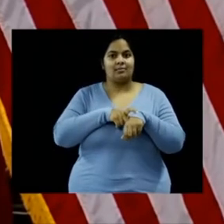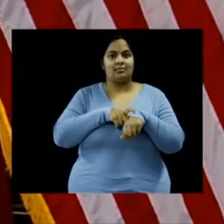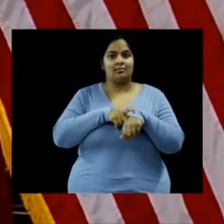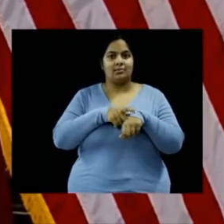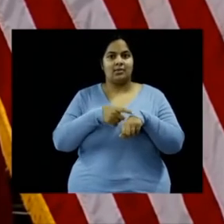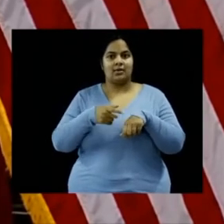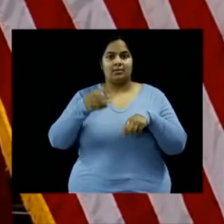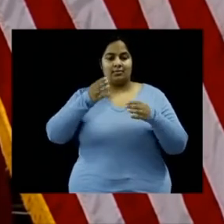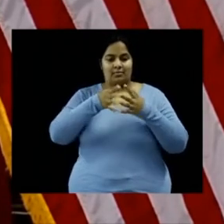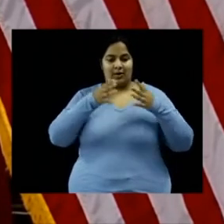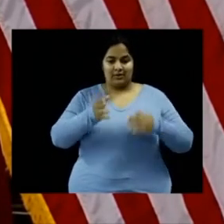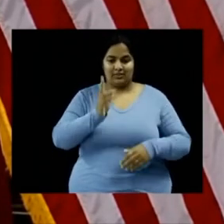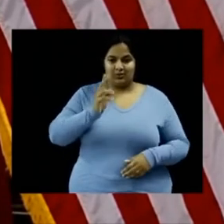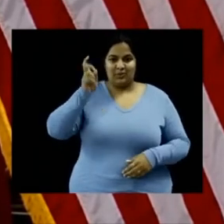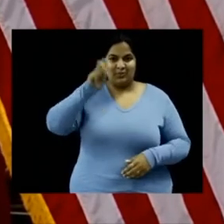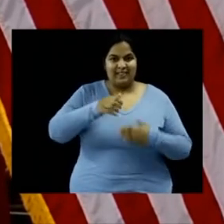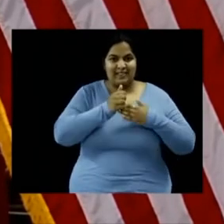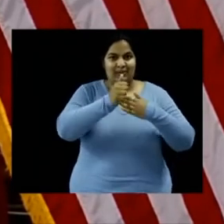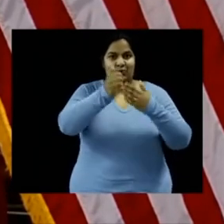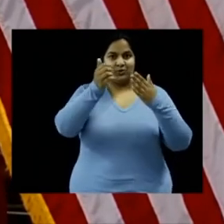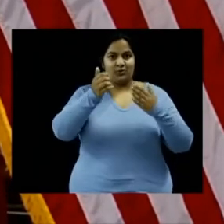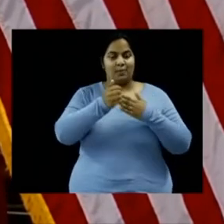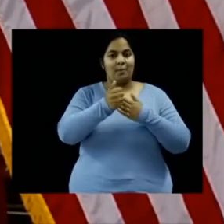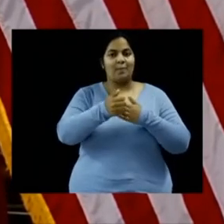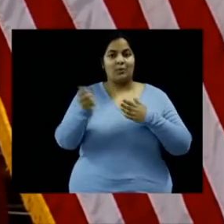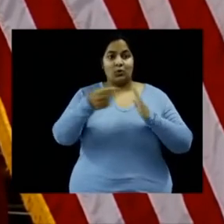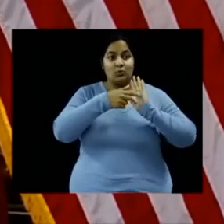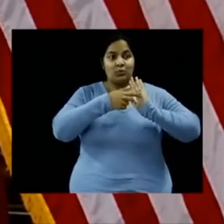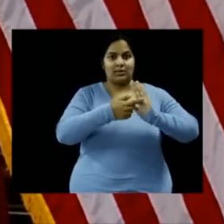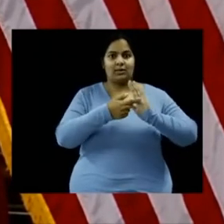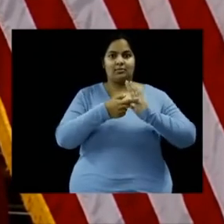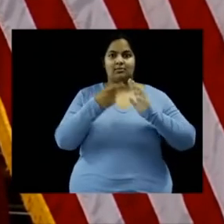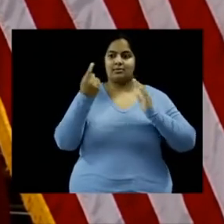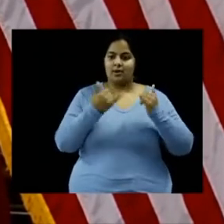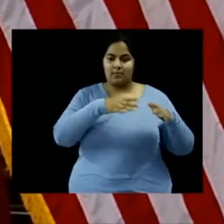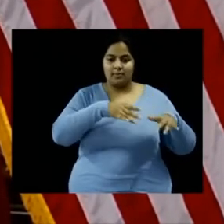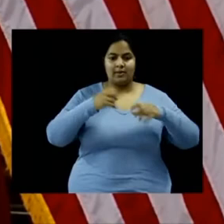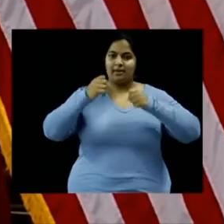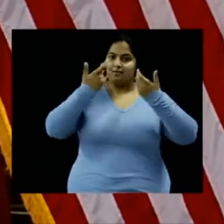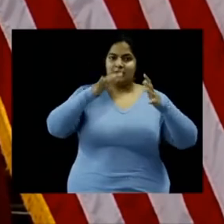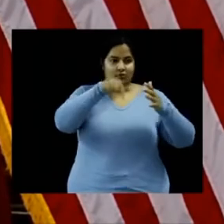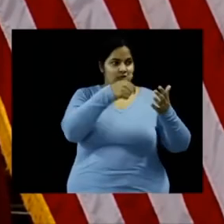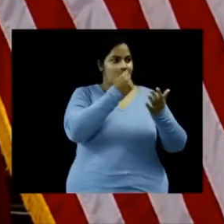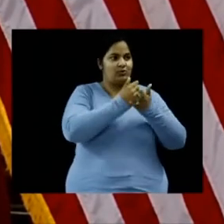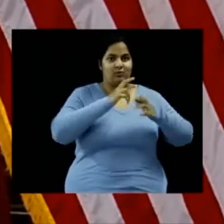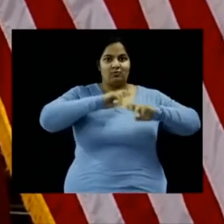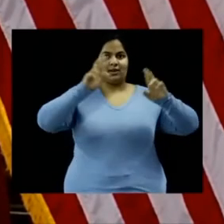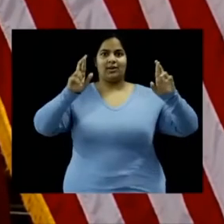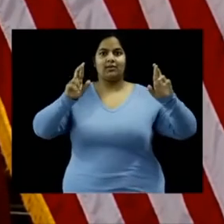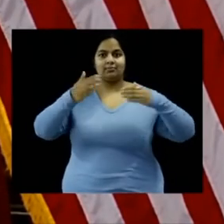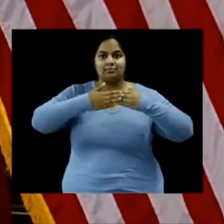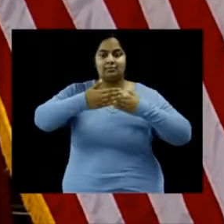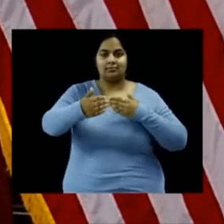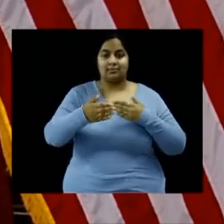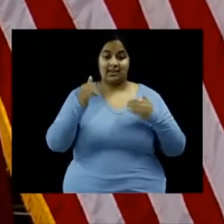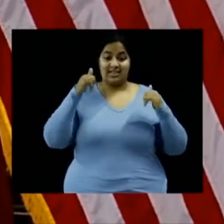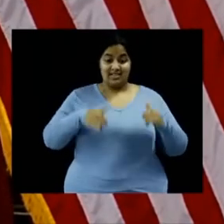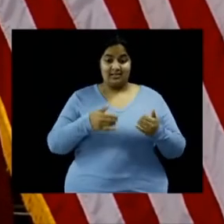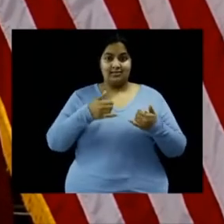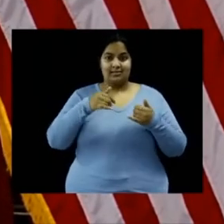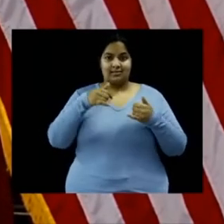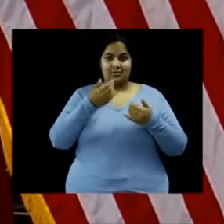the kind of leadership that you represent as you now leave Texas Southern University. It is a history-making